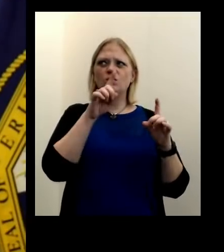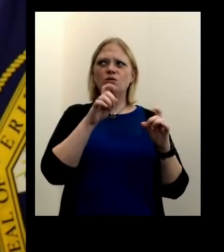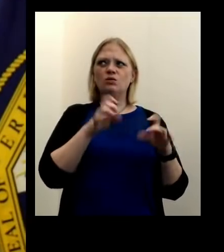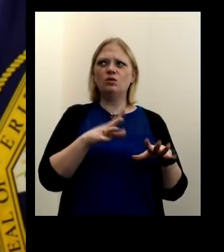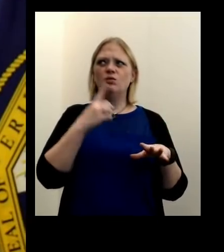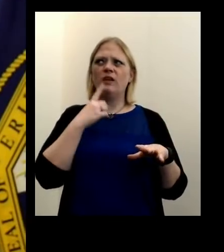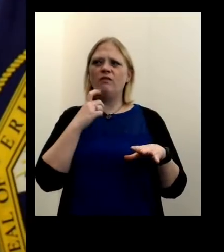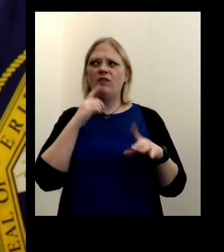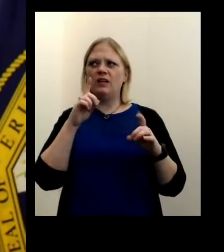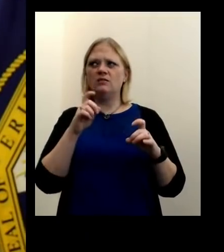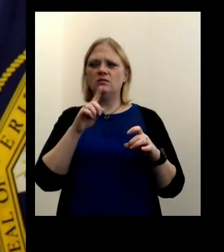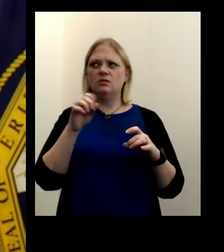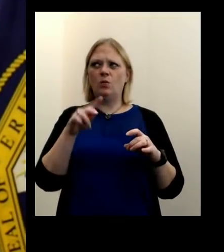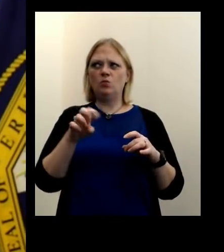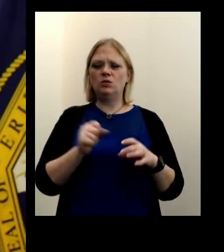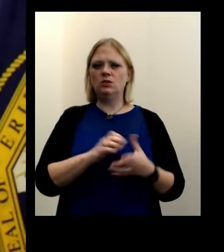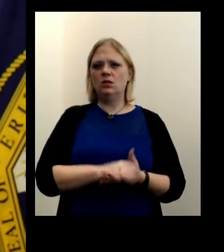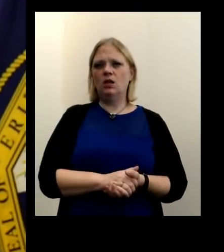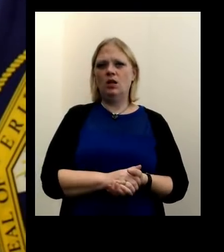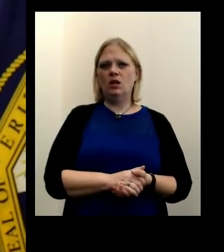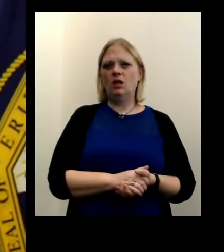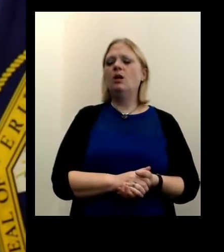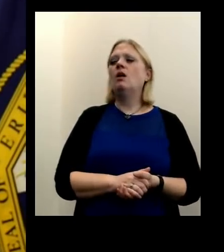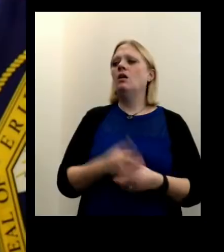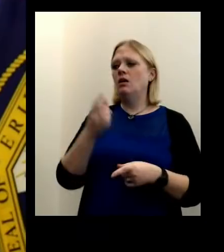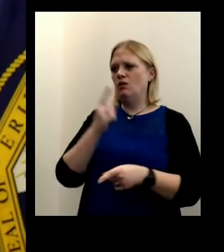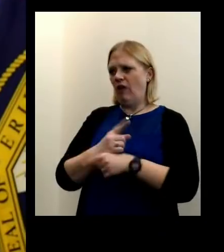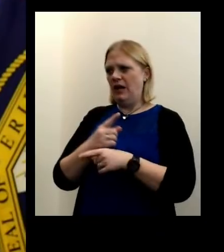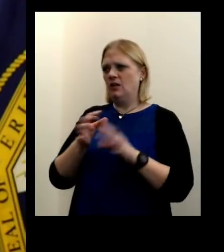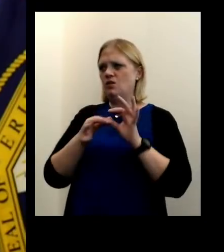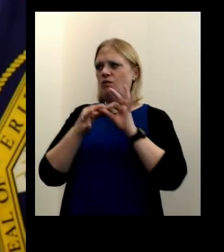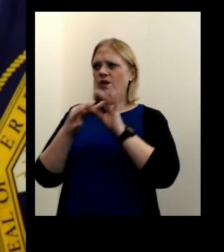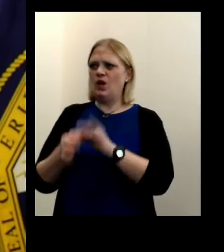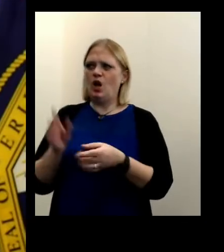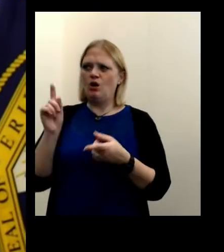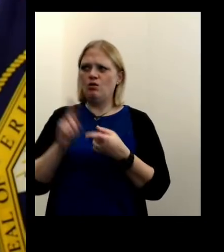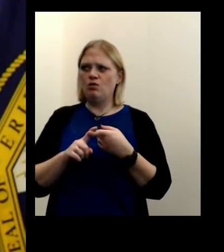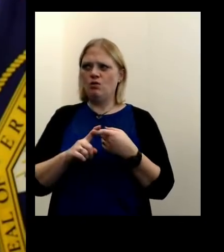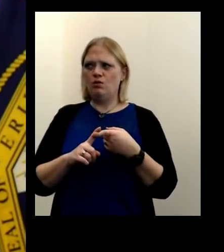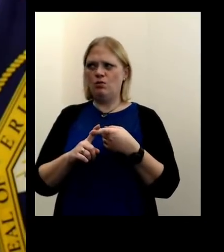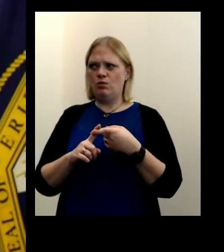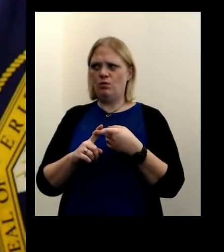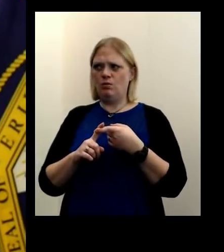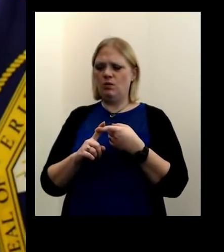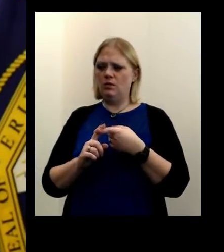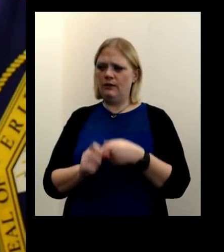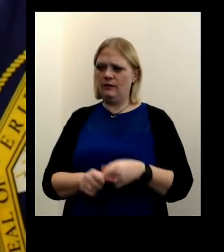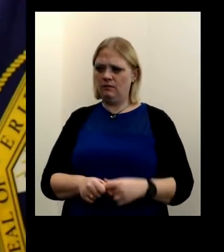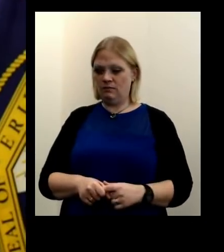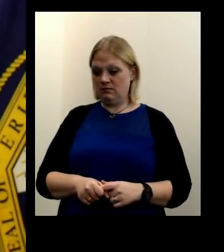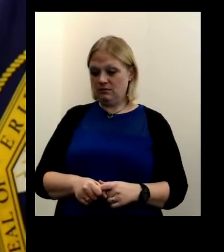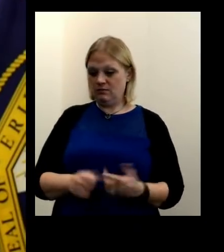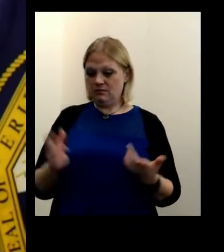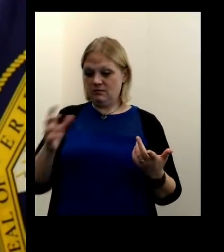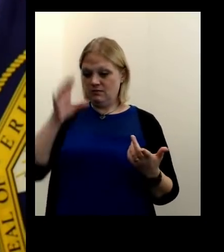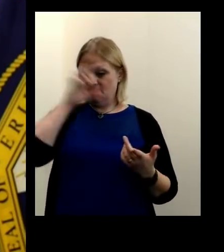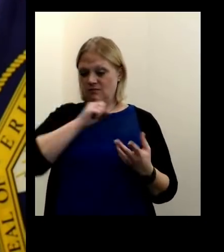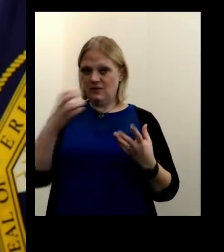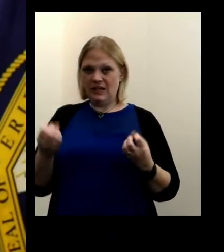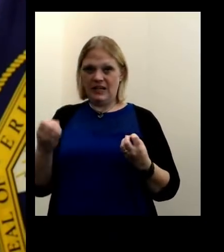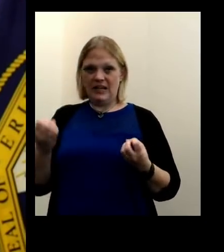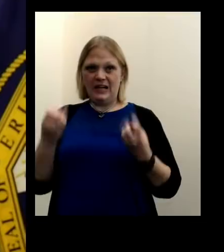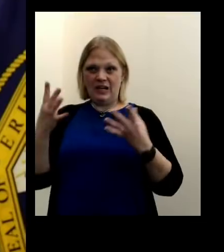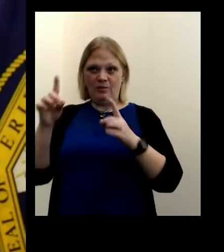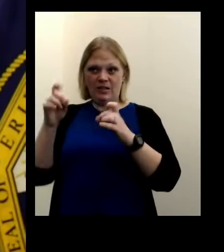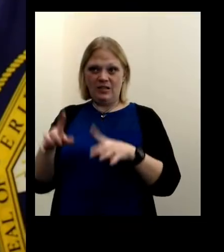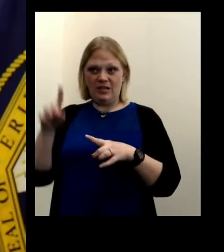and red zones. Right, just in regard to the way in which, I guess, how many tests have to